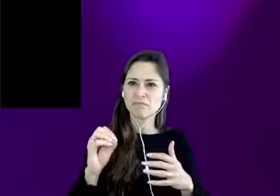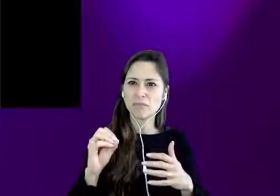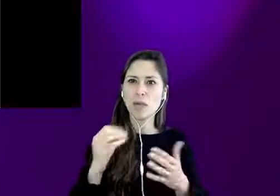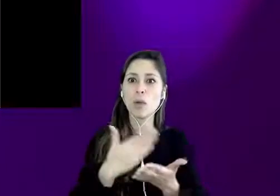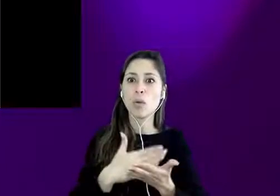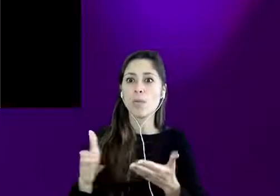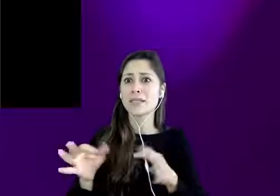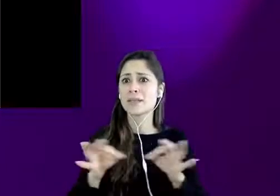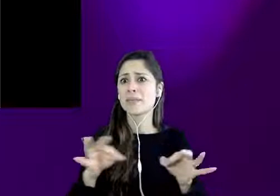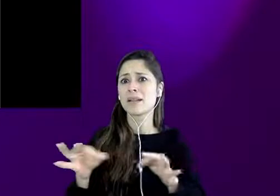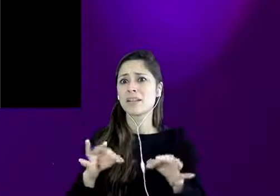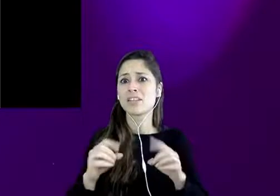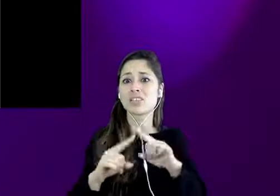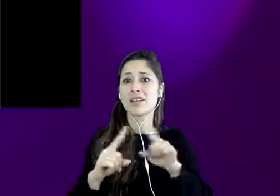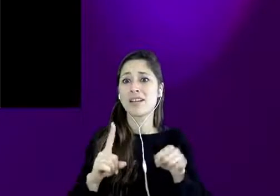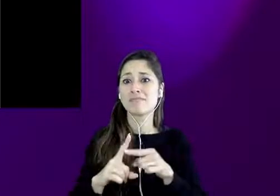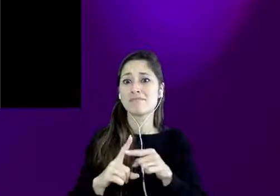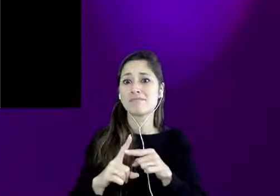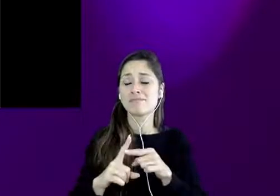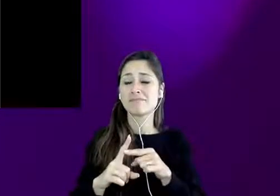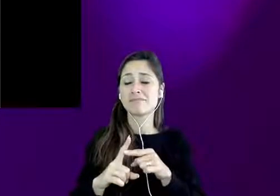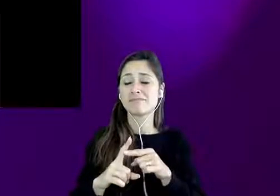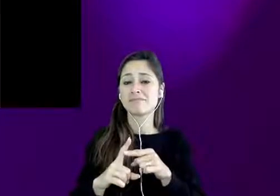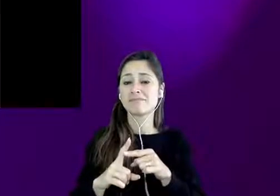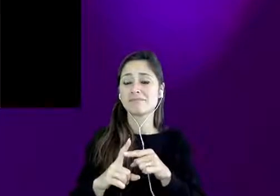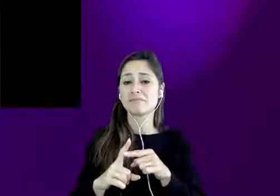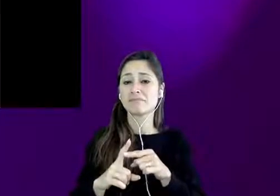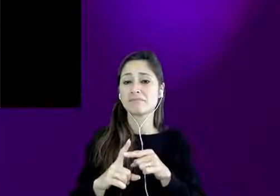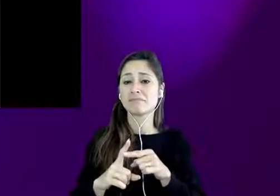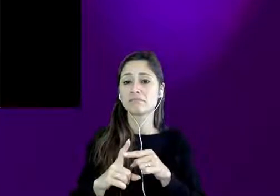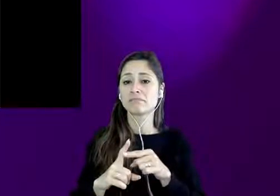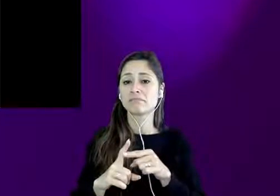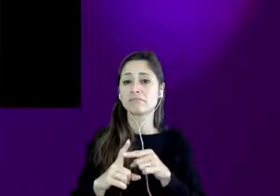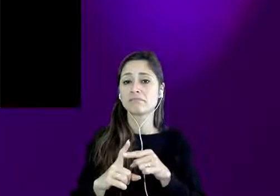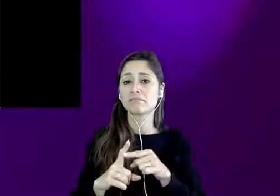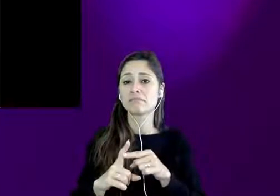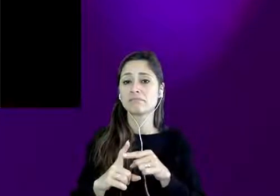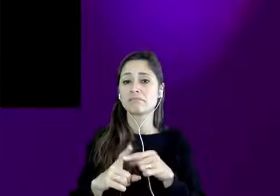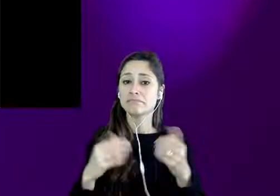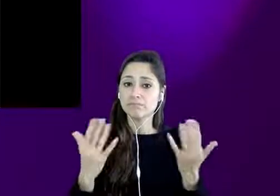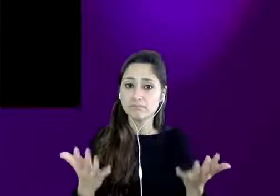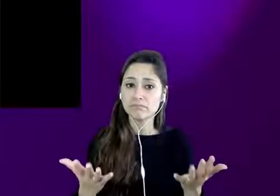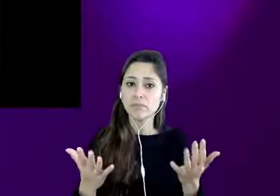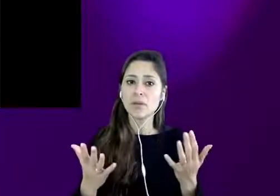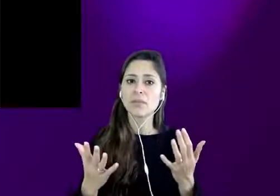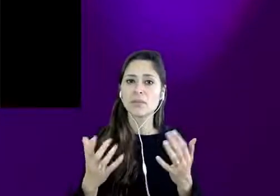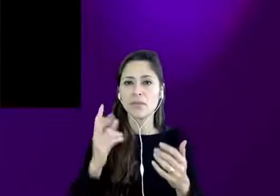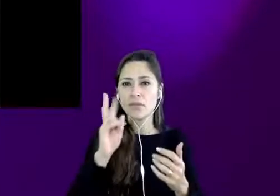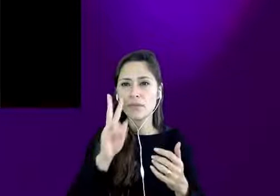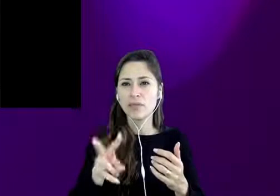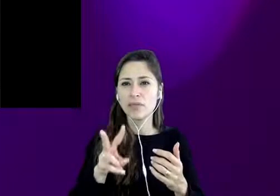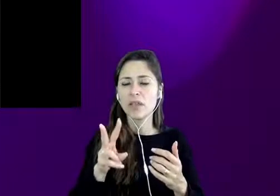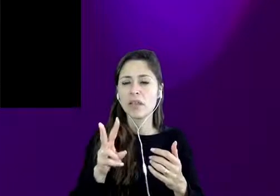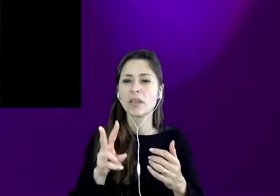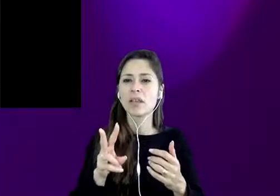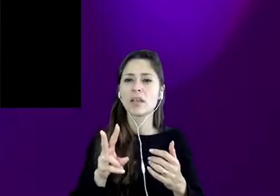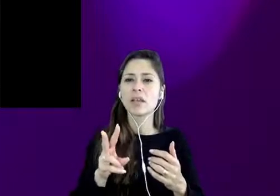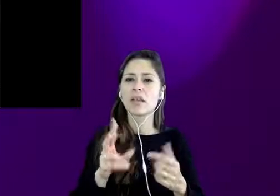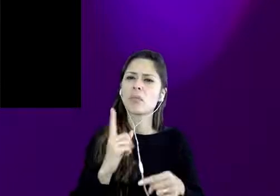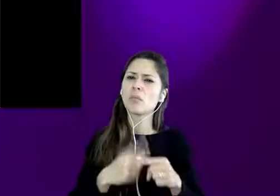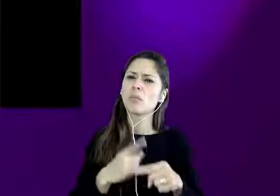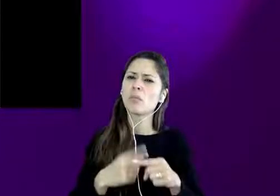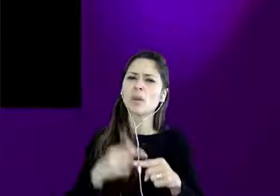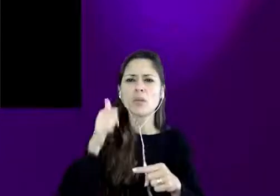by business companies. And then we looked at, okay, who are these women? Why are women freezing eggs? And we saw that in